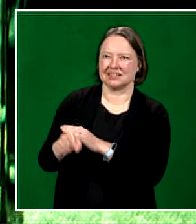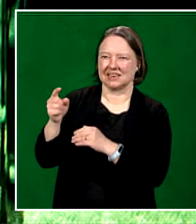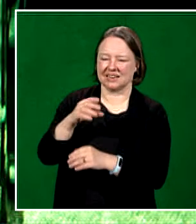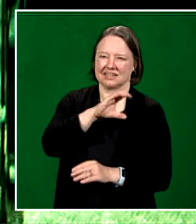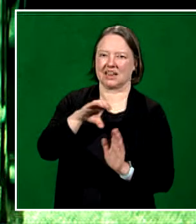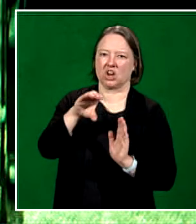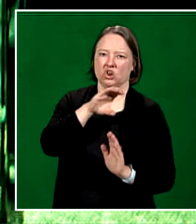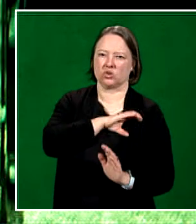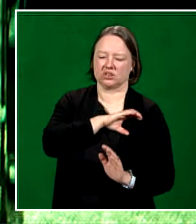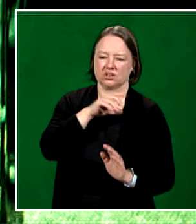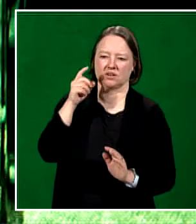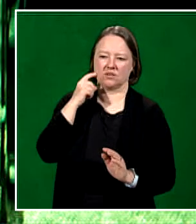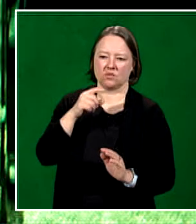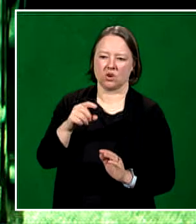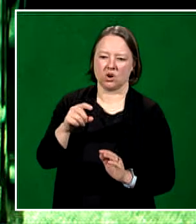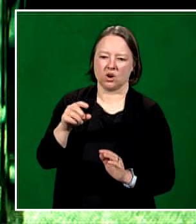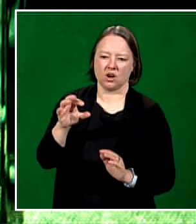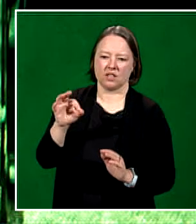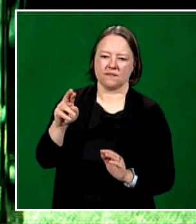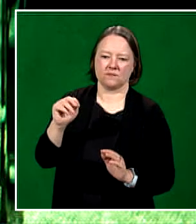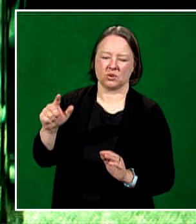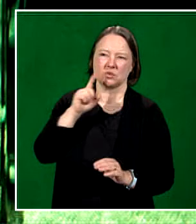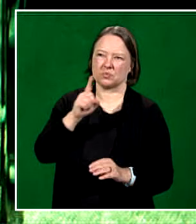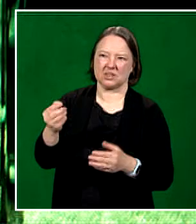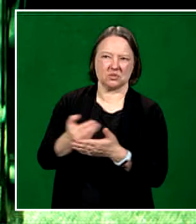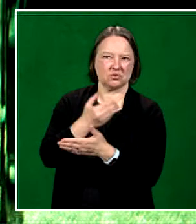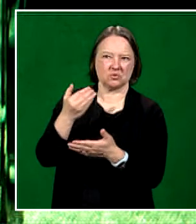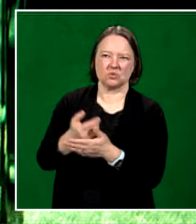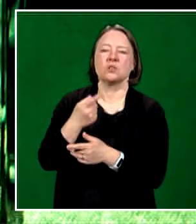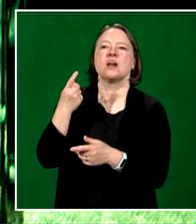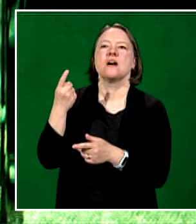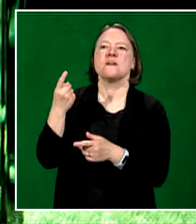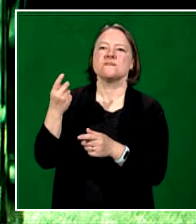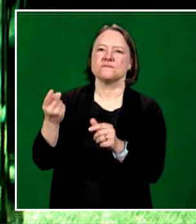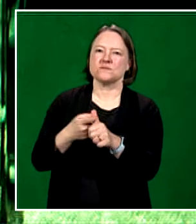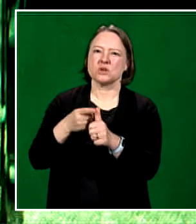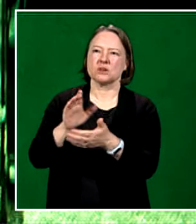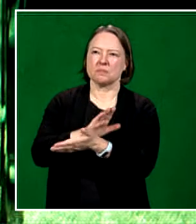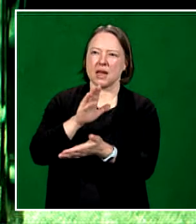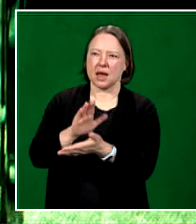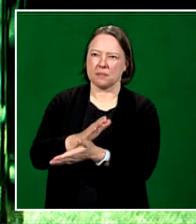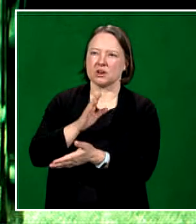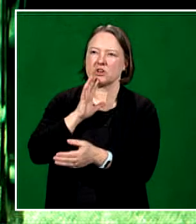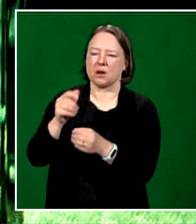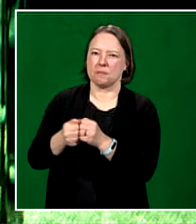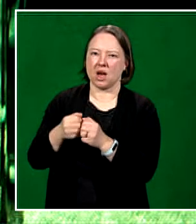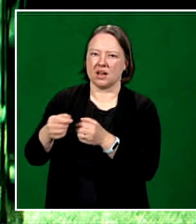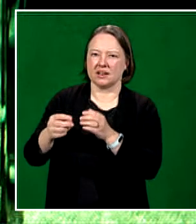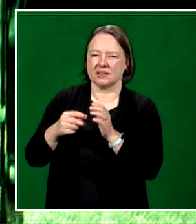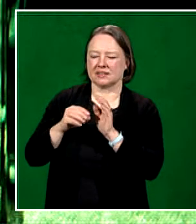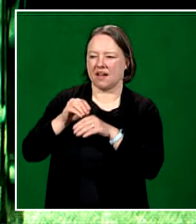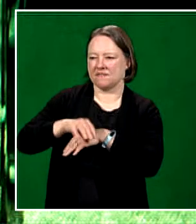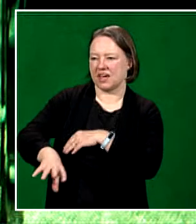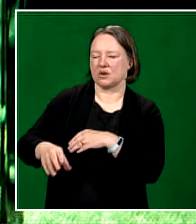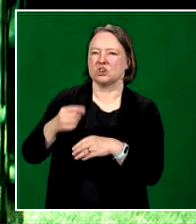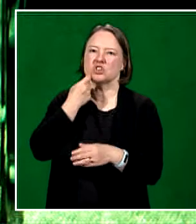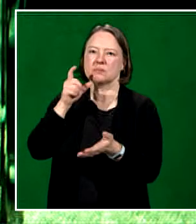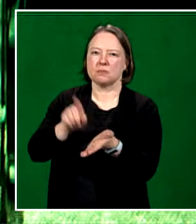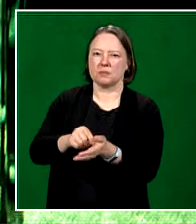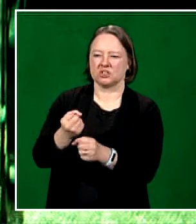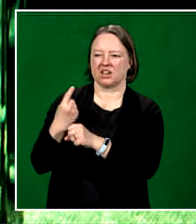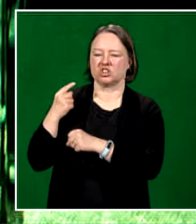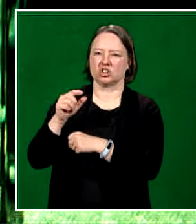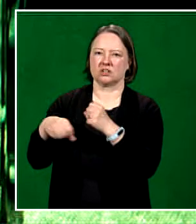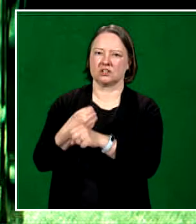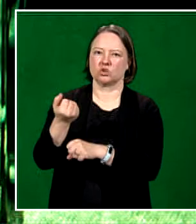of thiophorabide as a fungicide is very, very new. The very first paper actually detailing its effects as a fungicide was published just last year in 2019